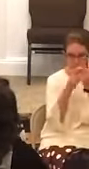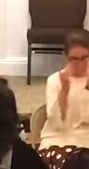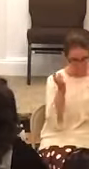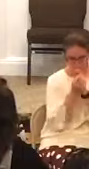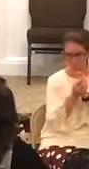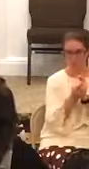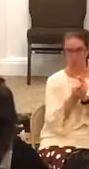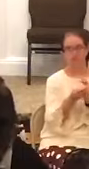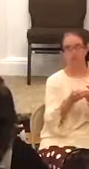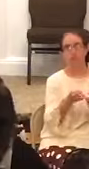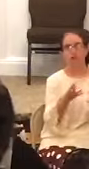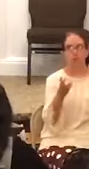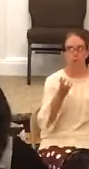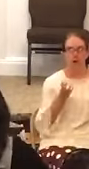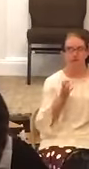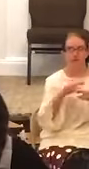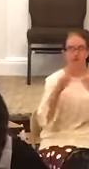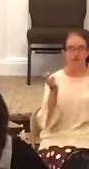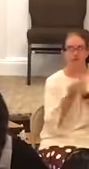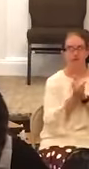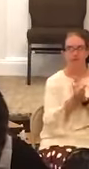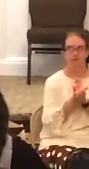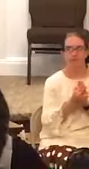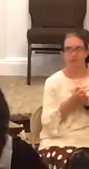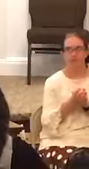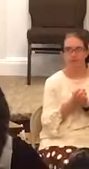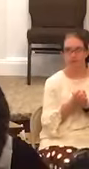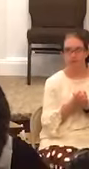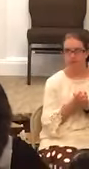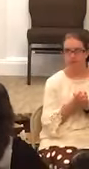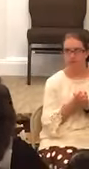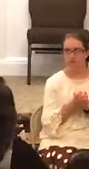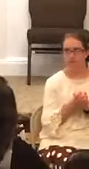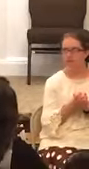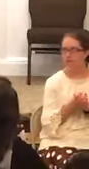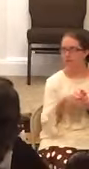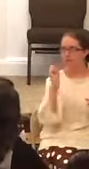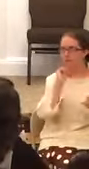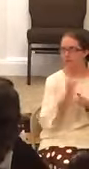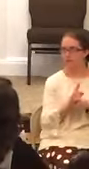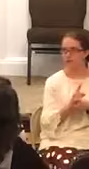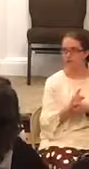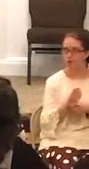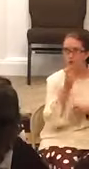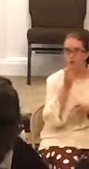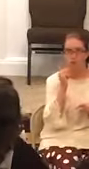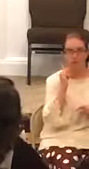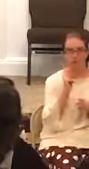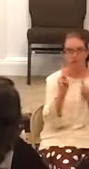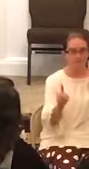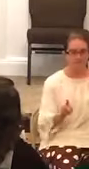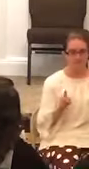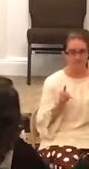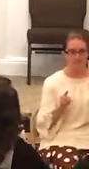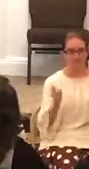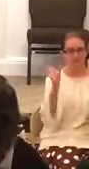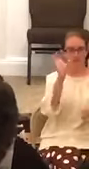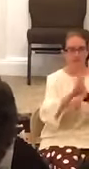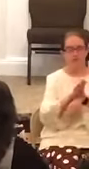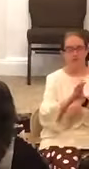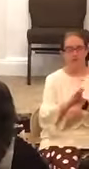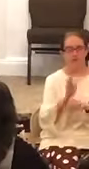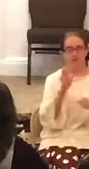what God asked. He wants us to repent. And He said, if the righteous, who is the righteous? That's the people that come to the house of